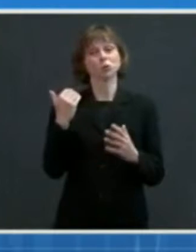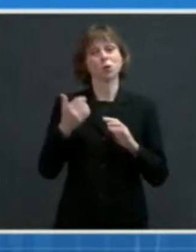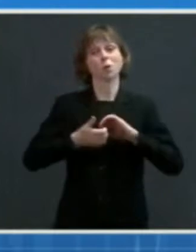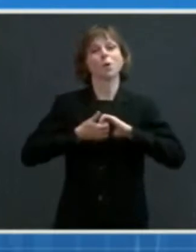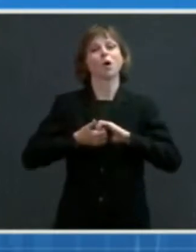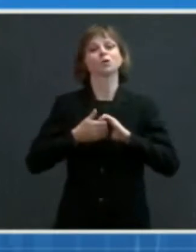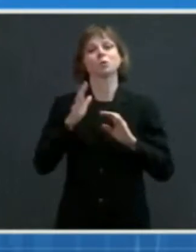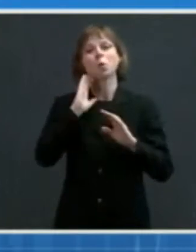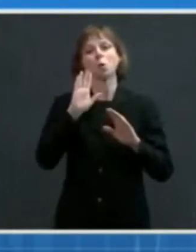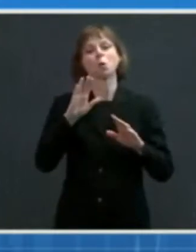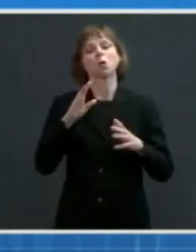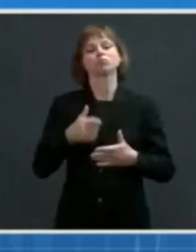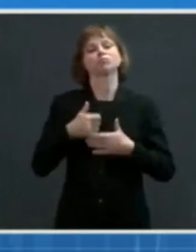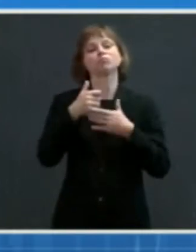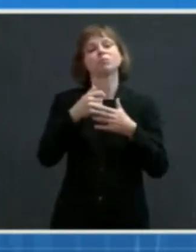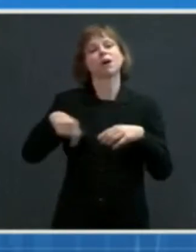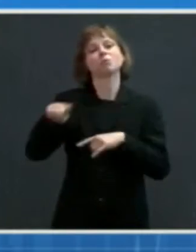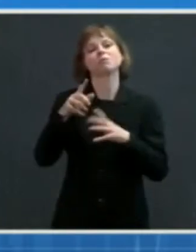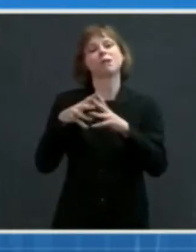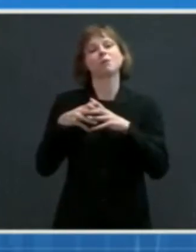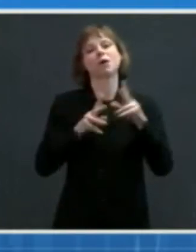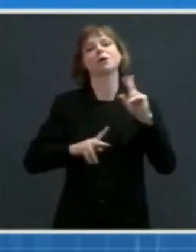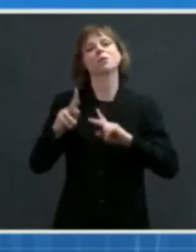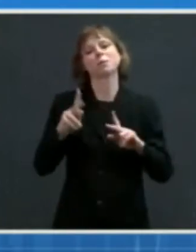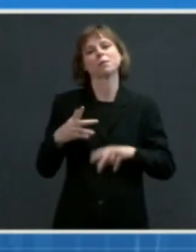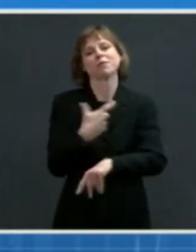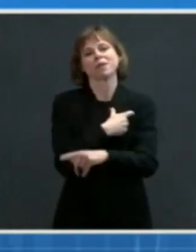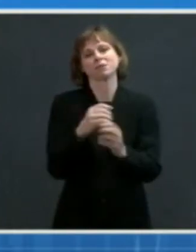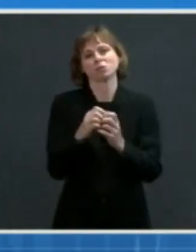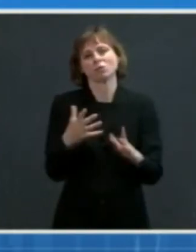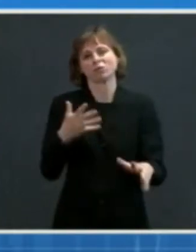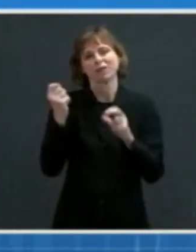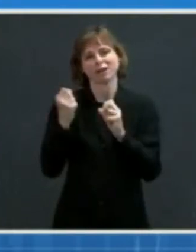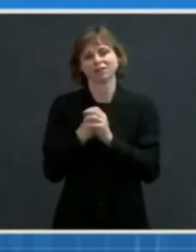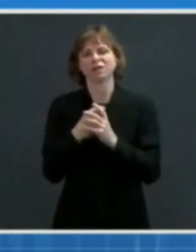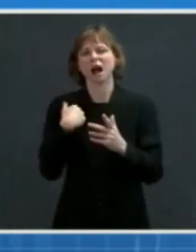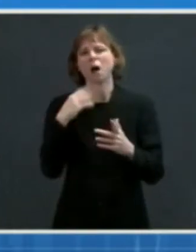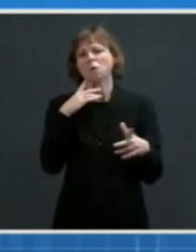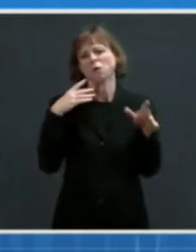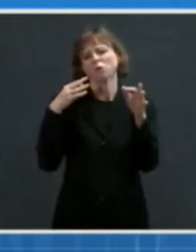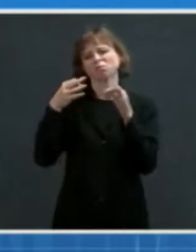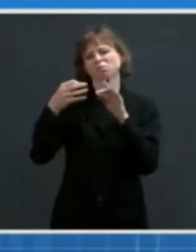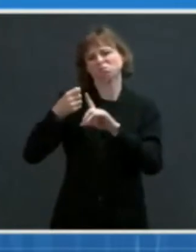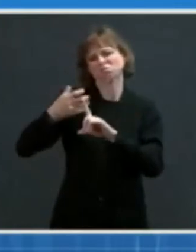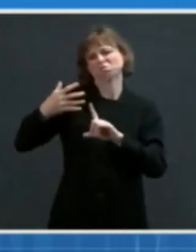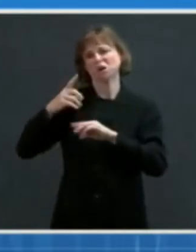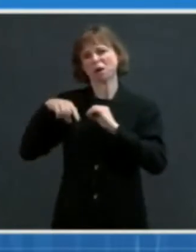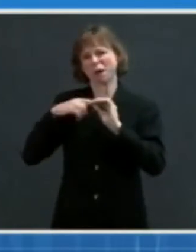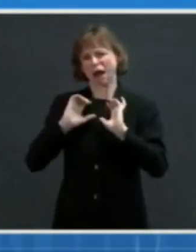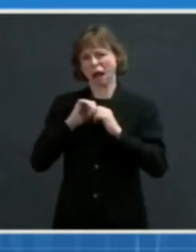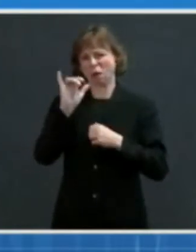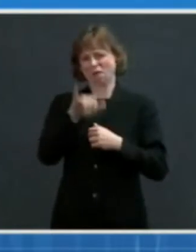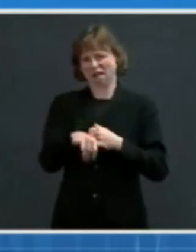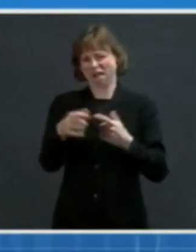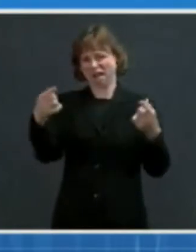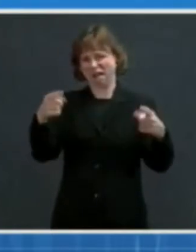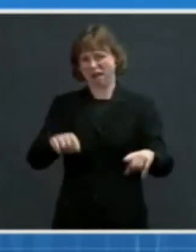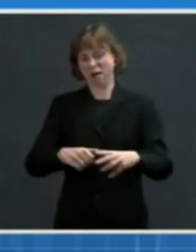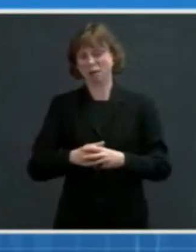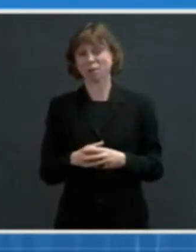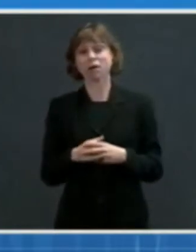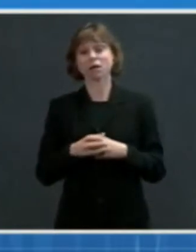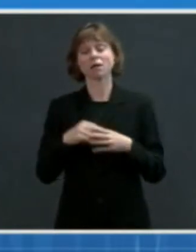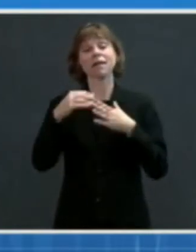more quickly. I want to provide background into how this came together. Supported by the active involvement and leadership from the